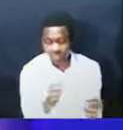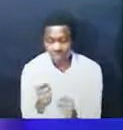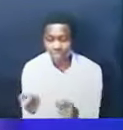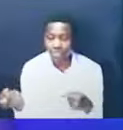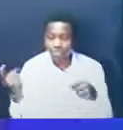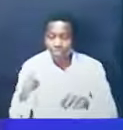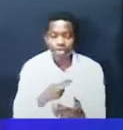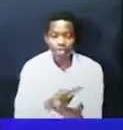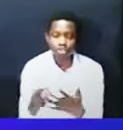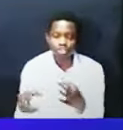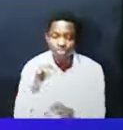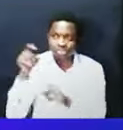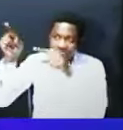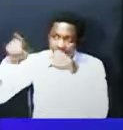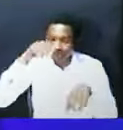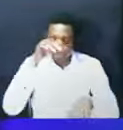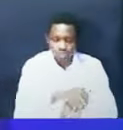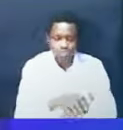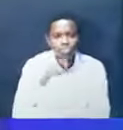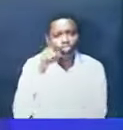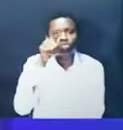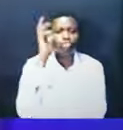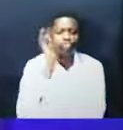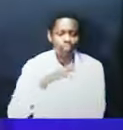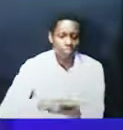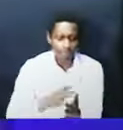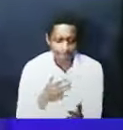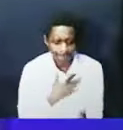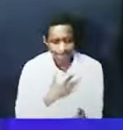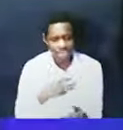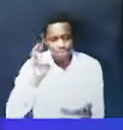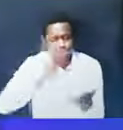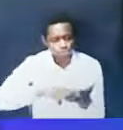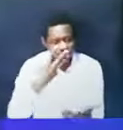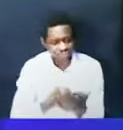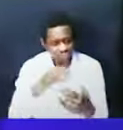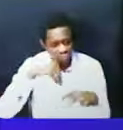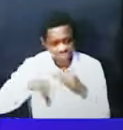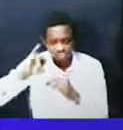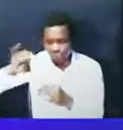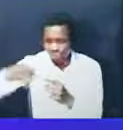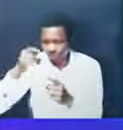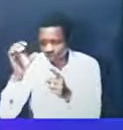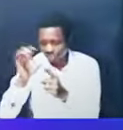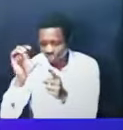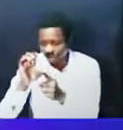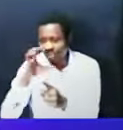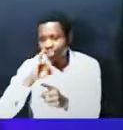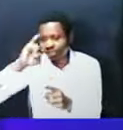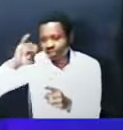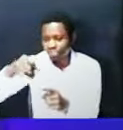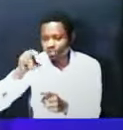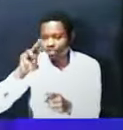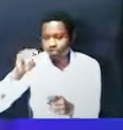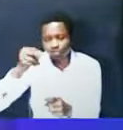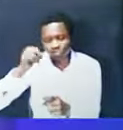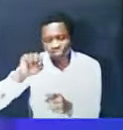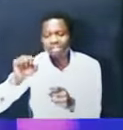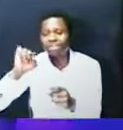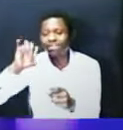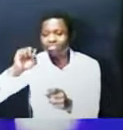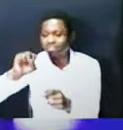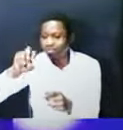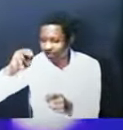you, and you will be my witnesses in Jerusalem, in all Judea and Samaria, and to